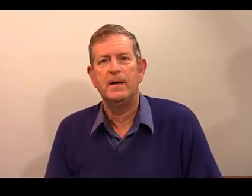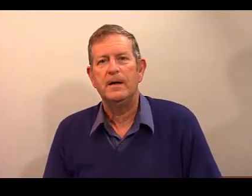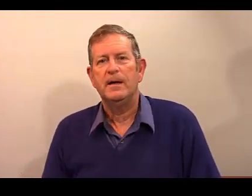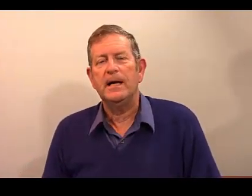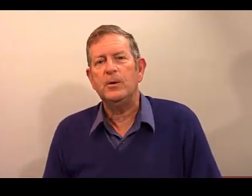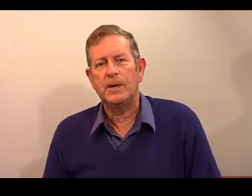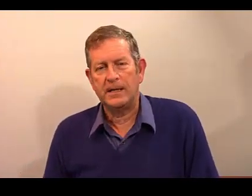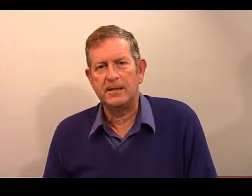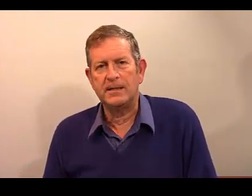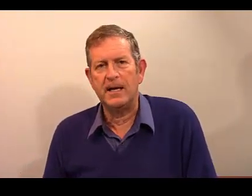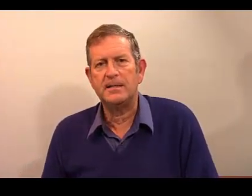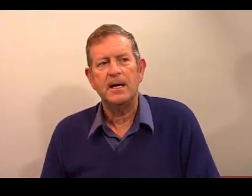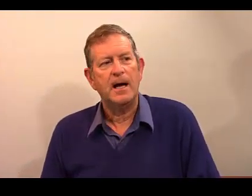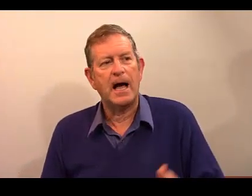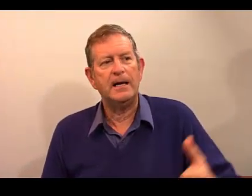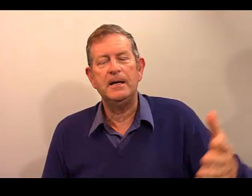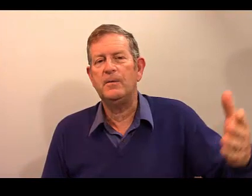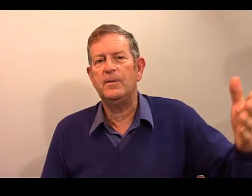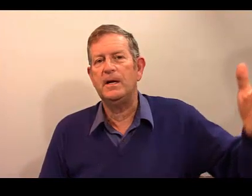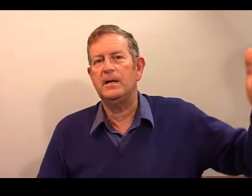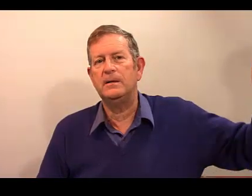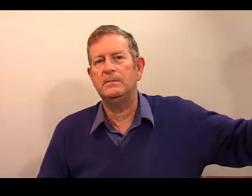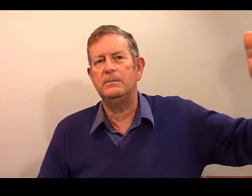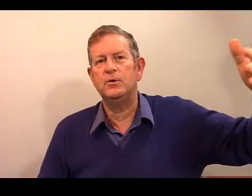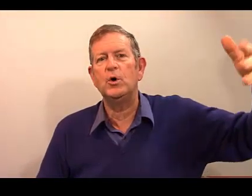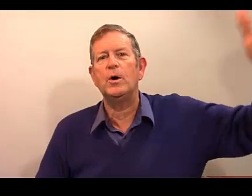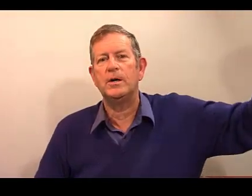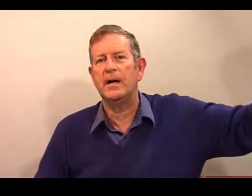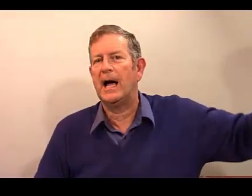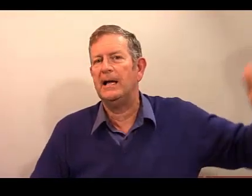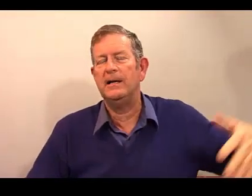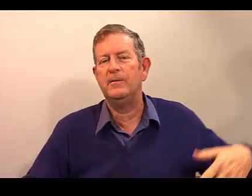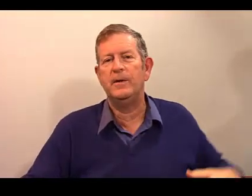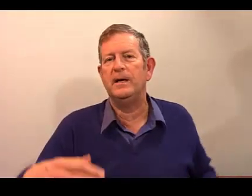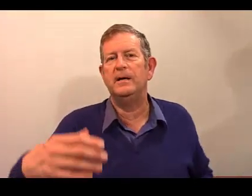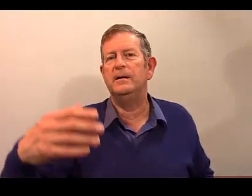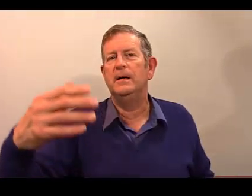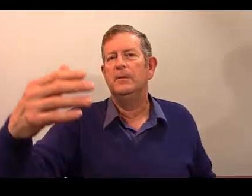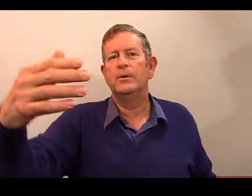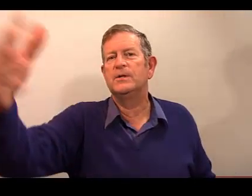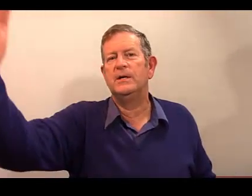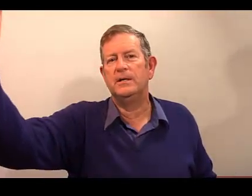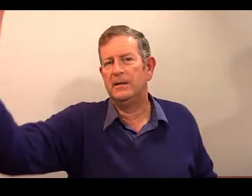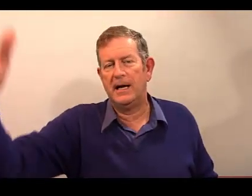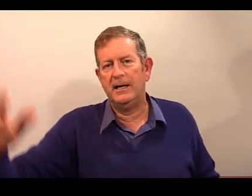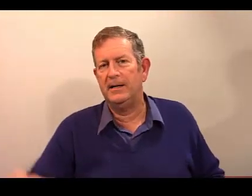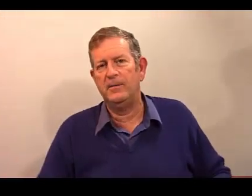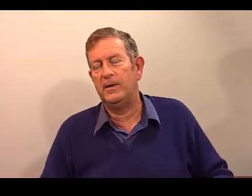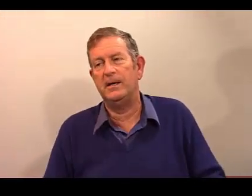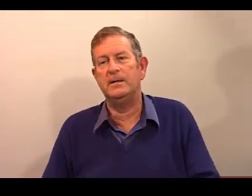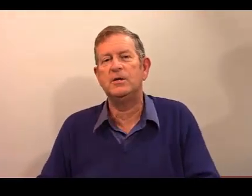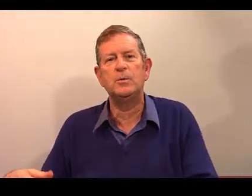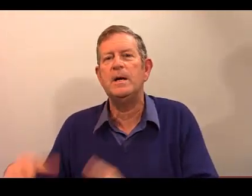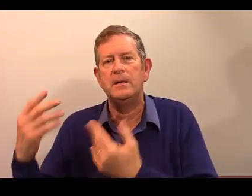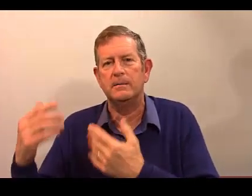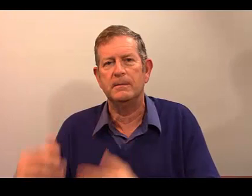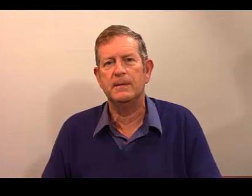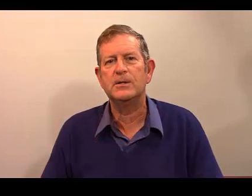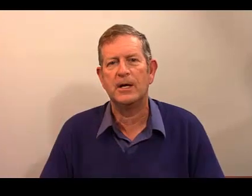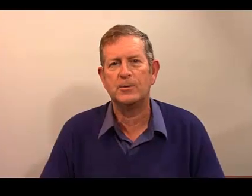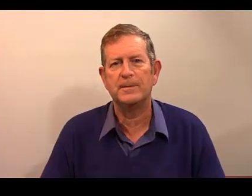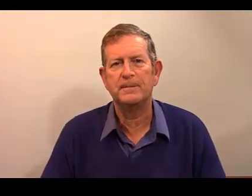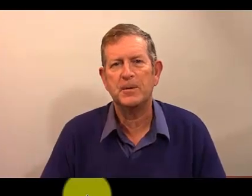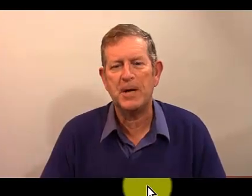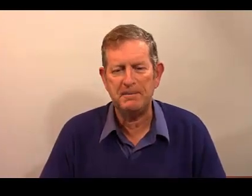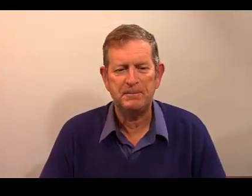don't live in the United States. I live in Jordan. I live in Brazil. I live in